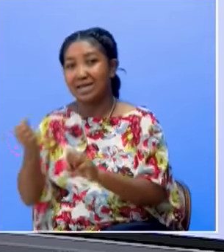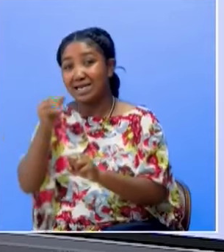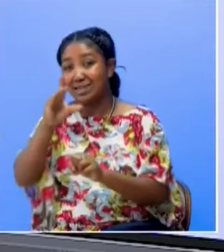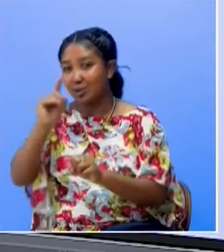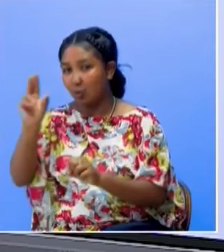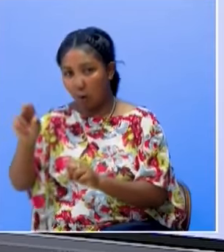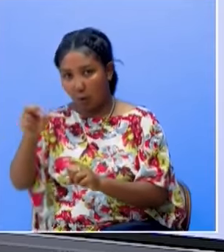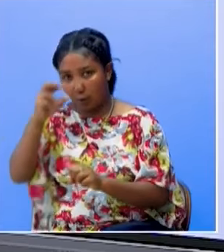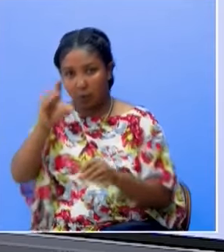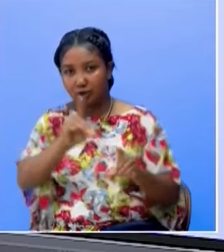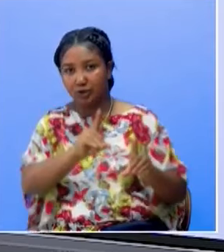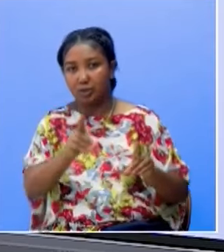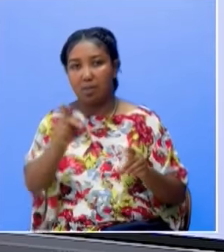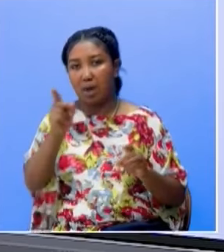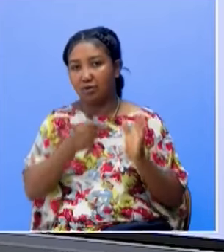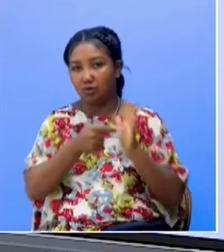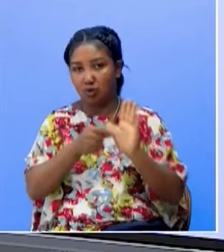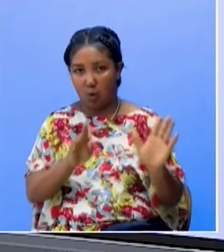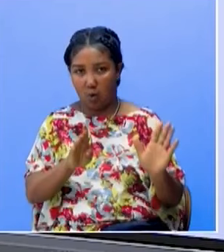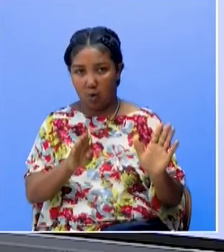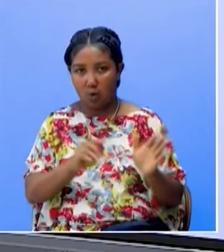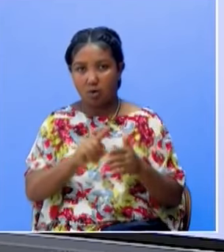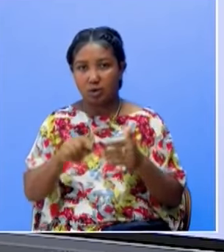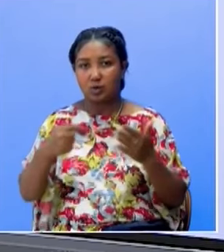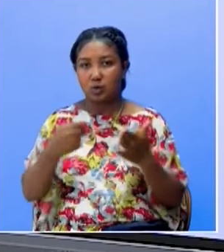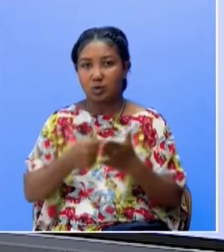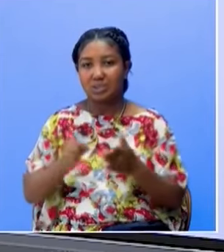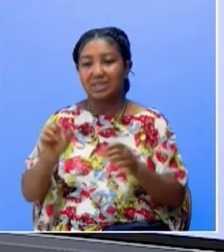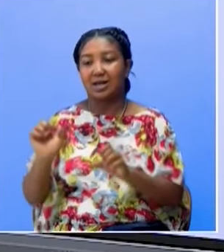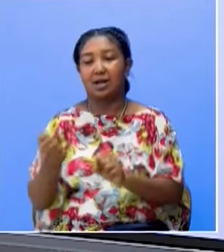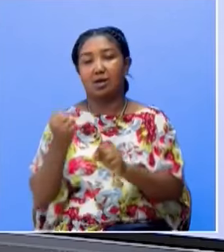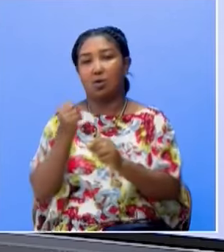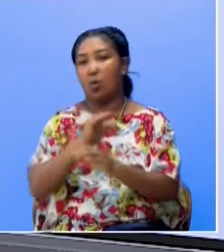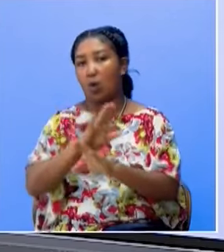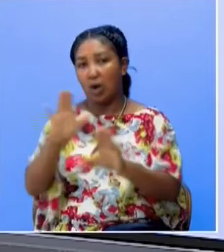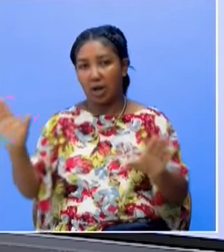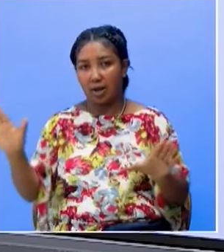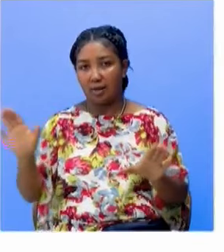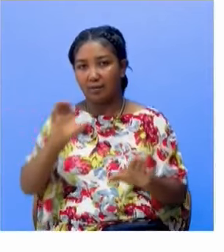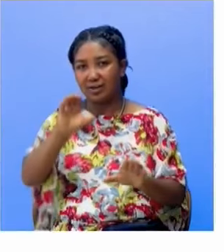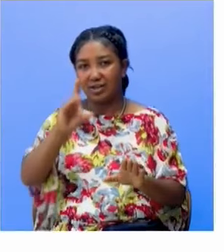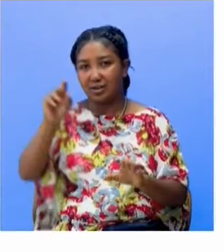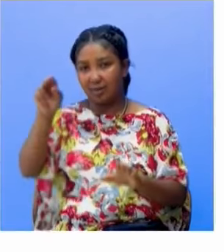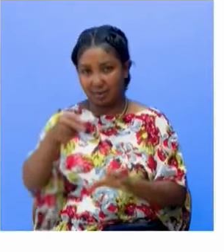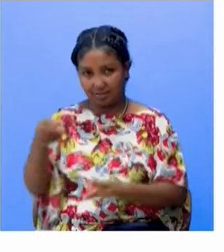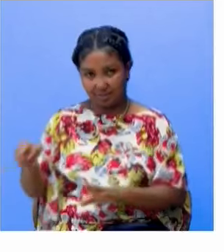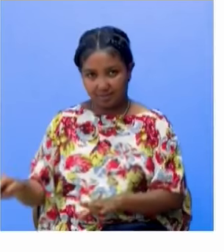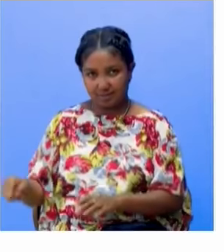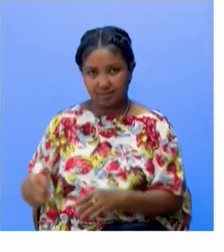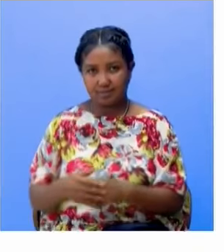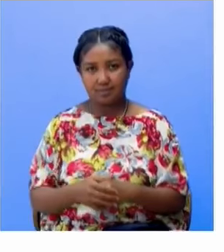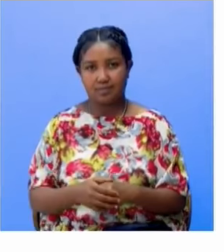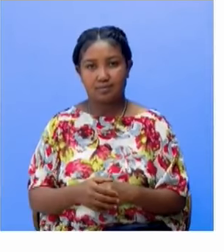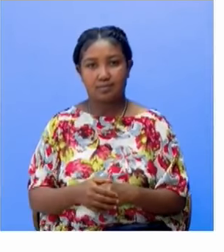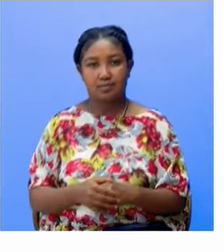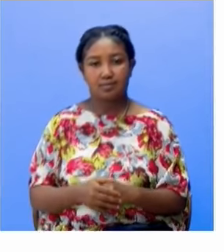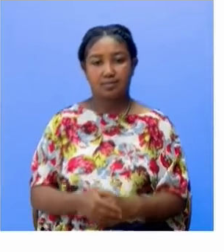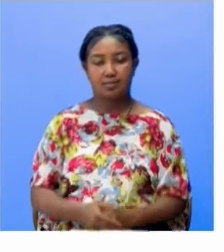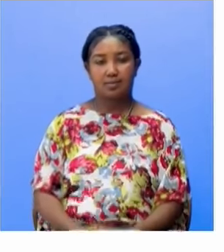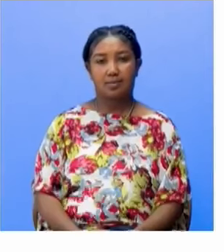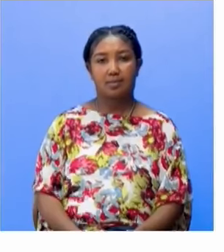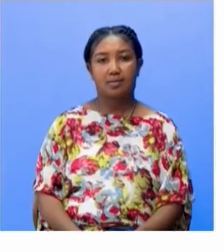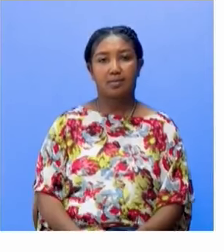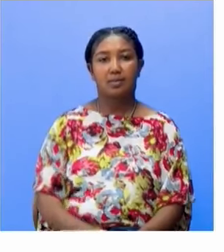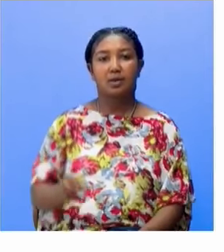cleaned. We said did to show the past indicator. So clean,